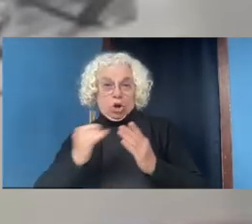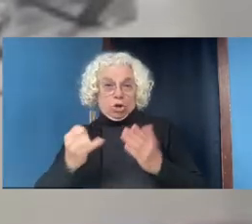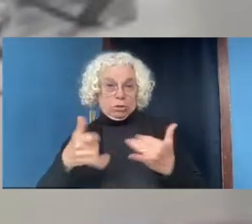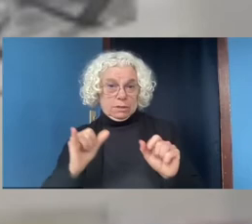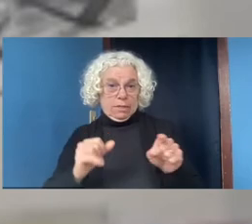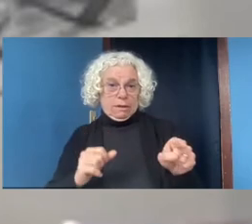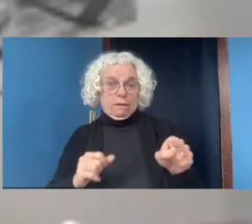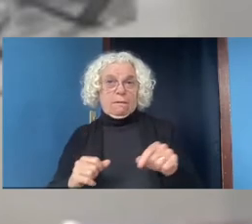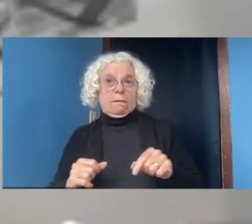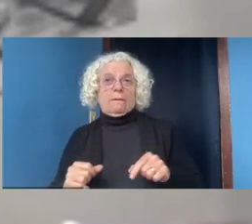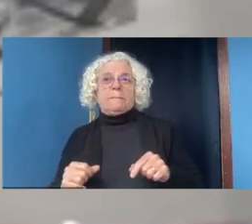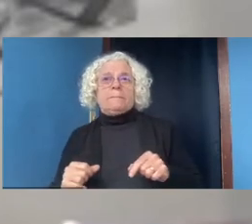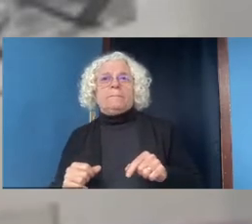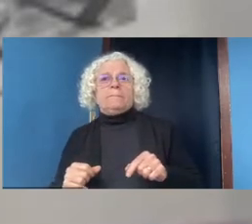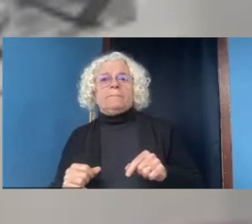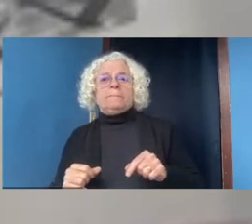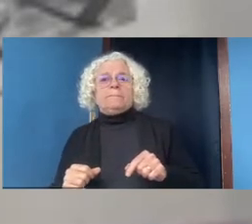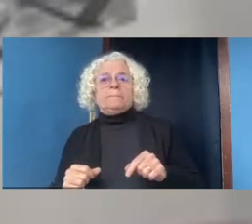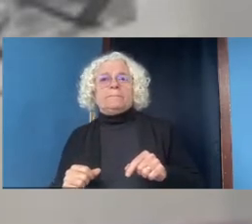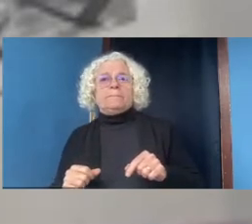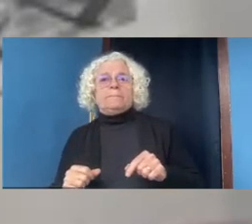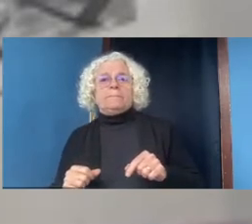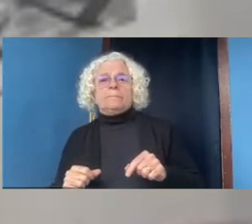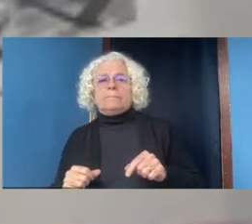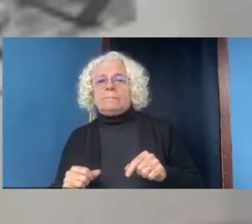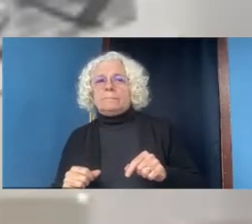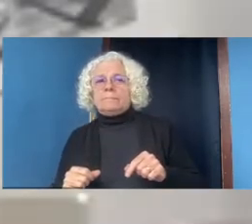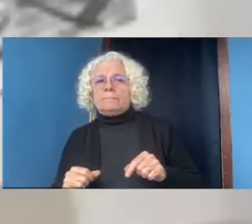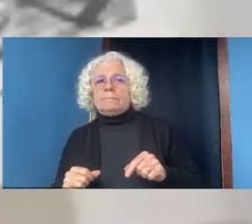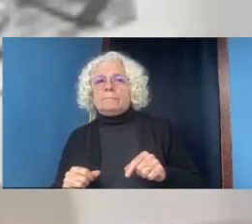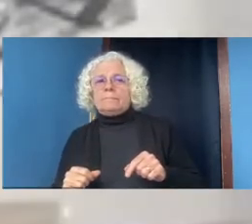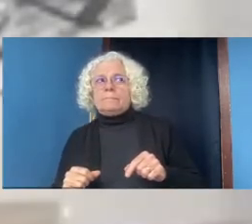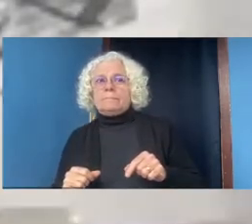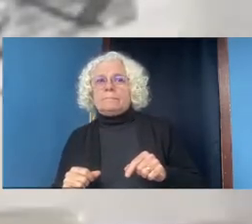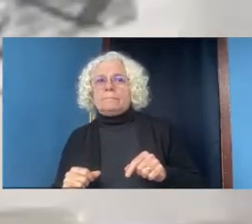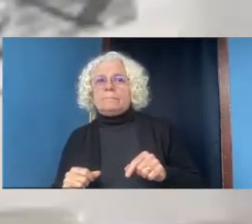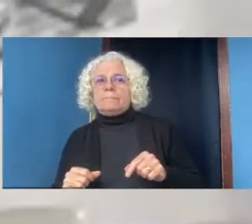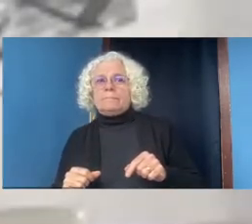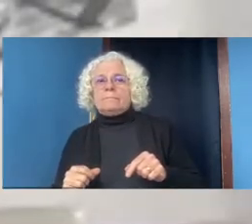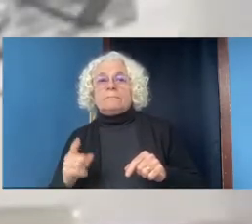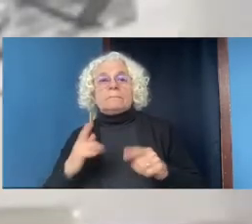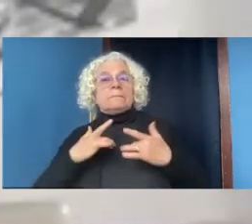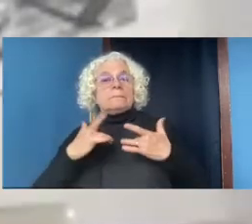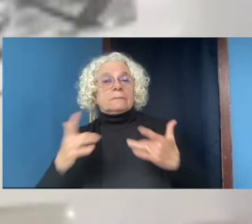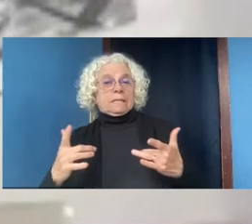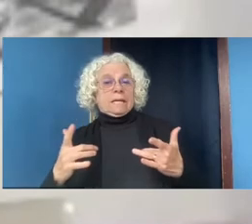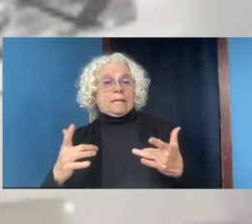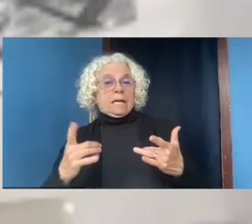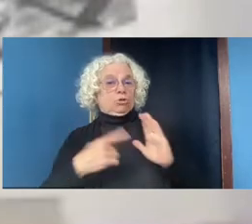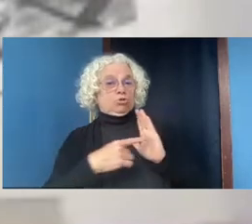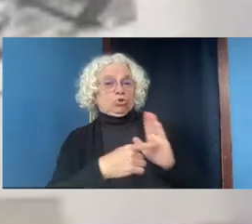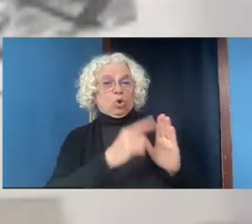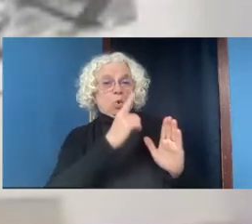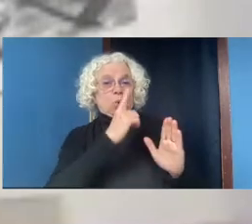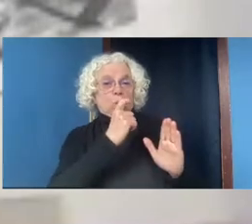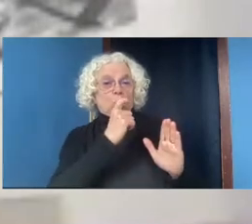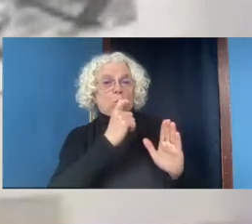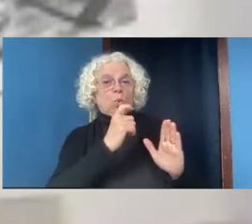And he predominantly, his work is about women, okay, the Navajo